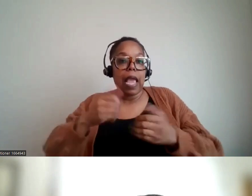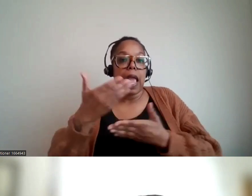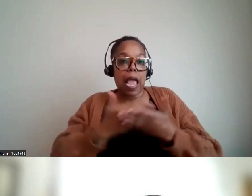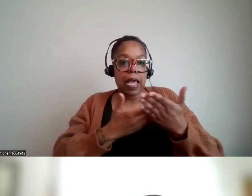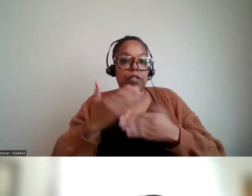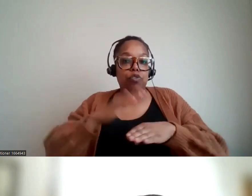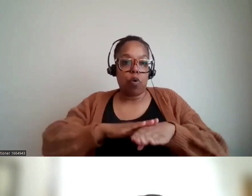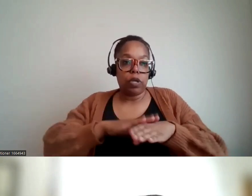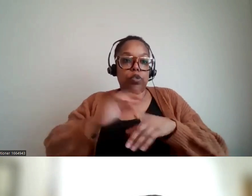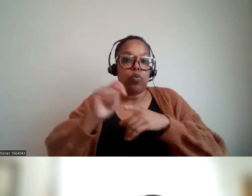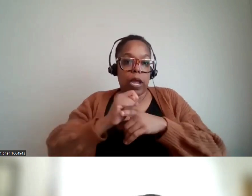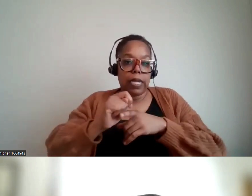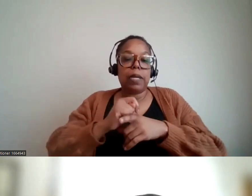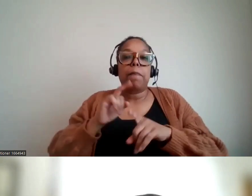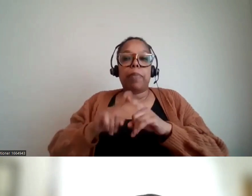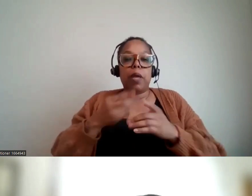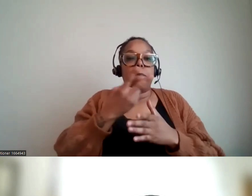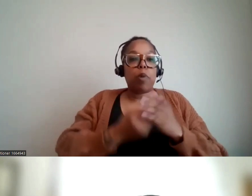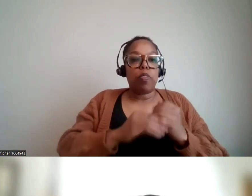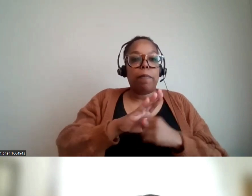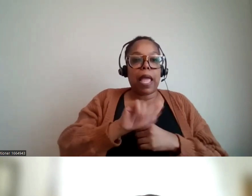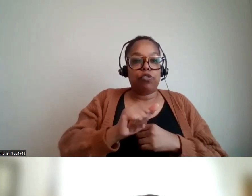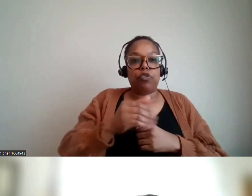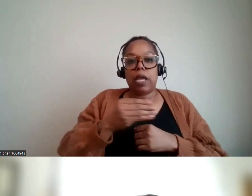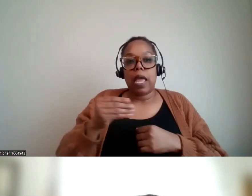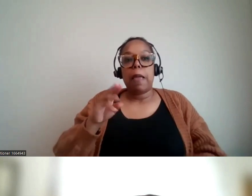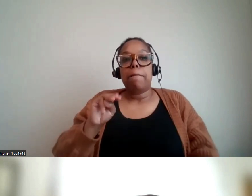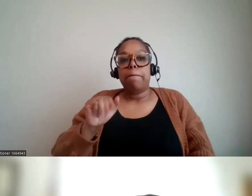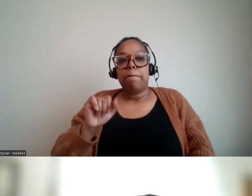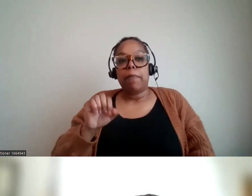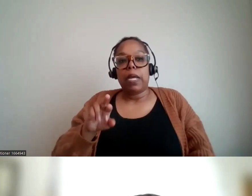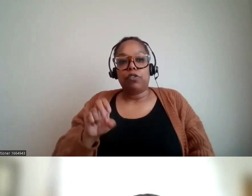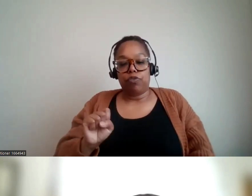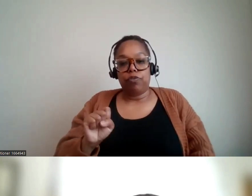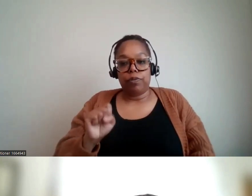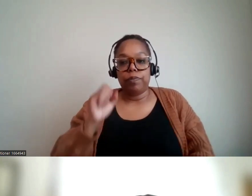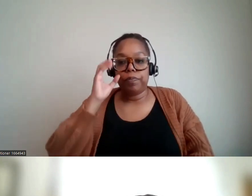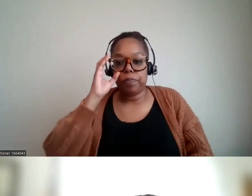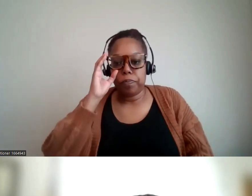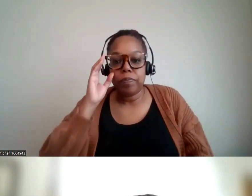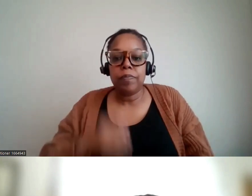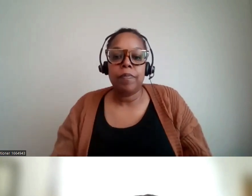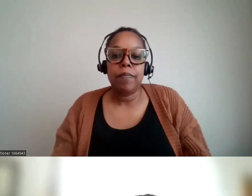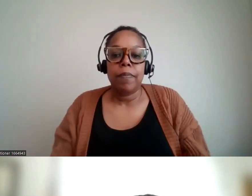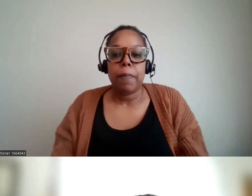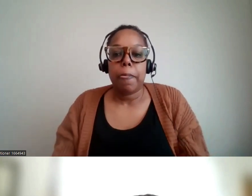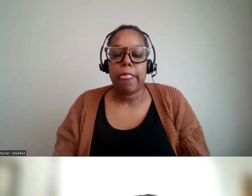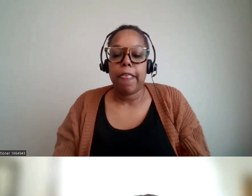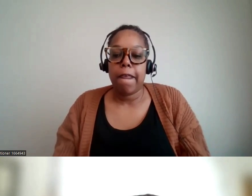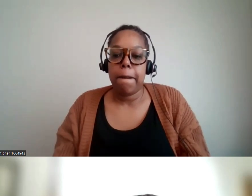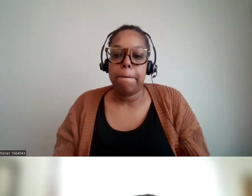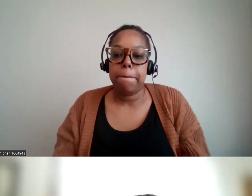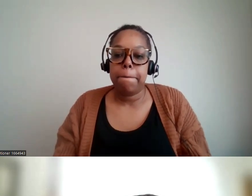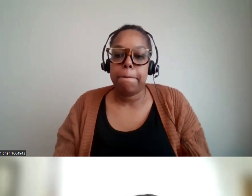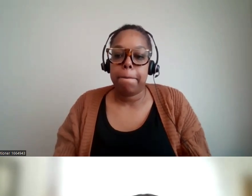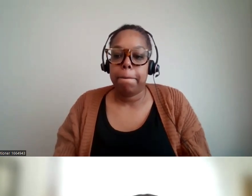do both bachelor's and master's level. Mm-hmm. Great. I'm going to try